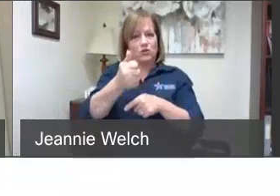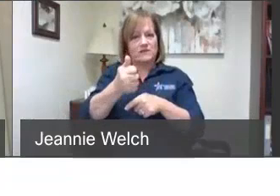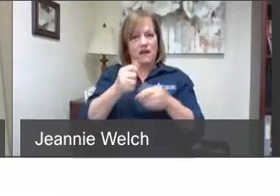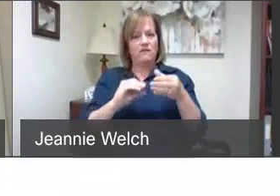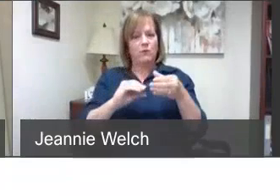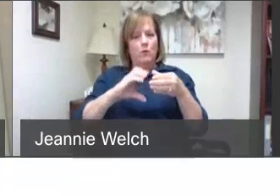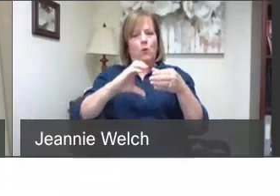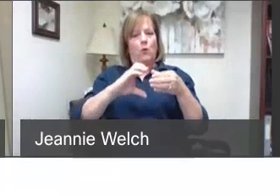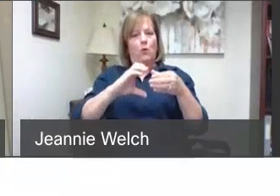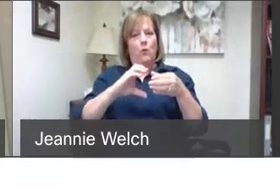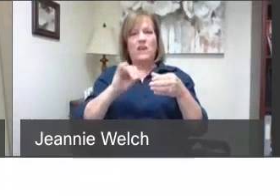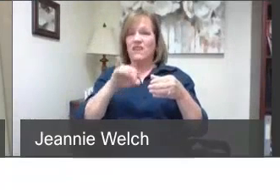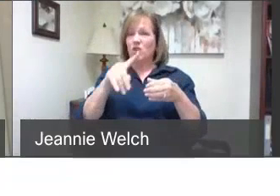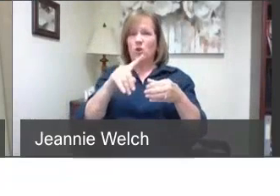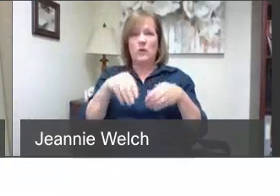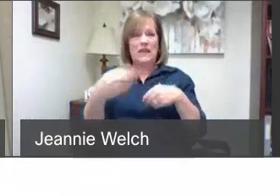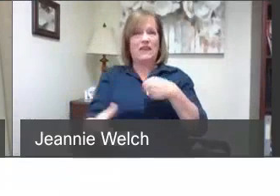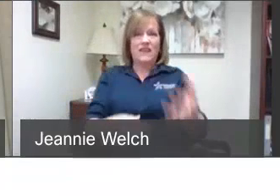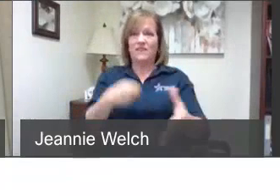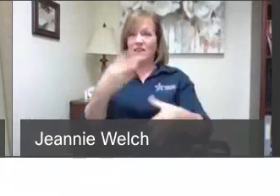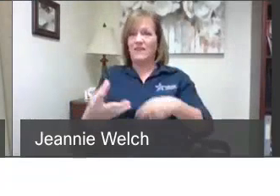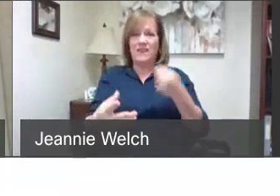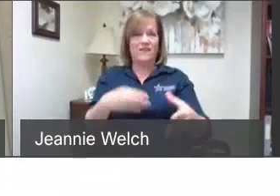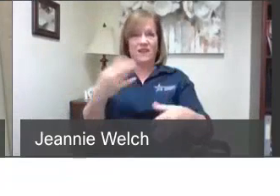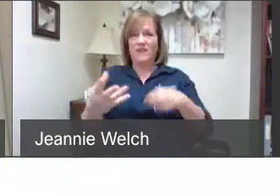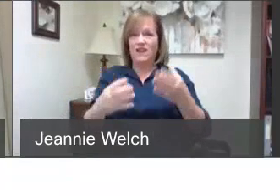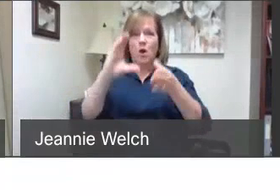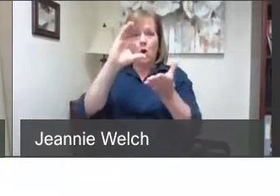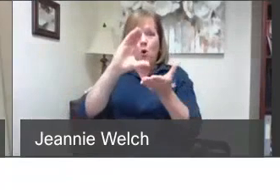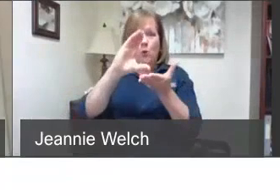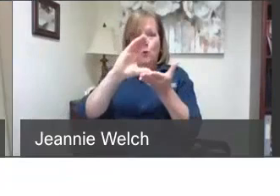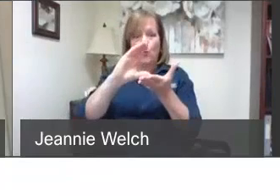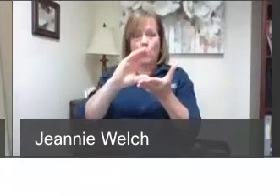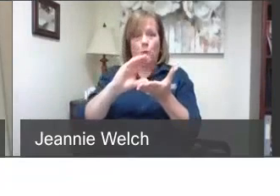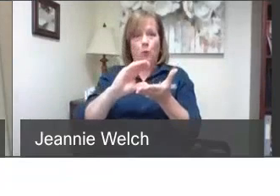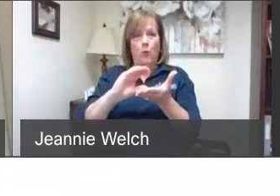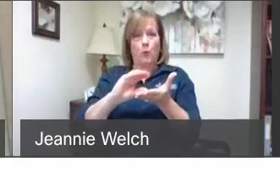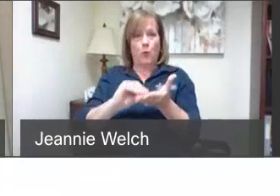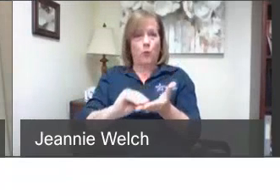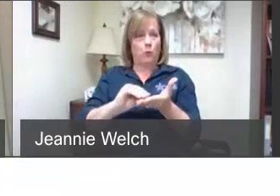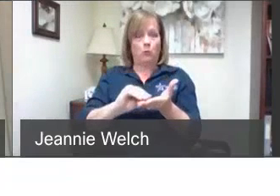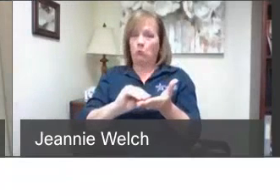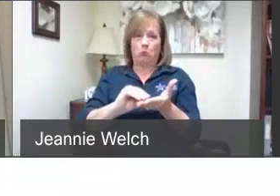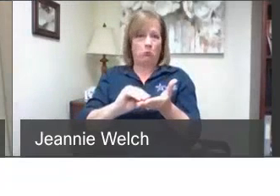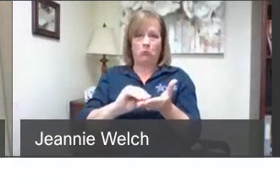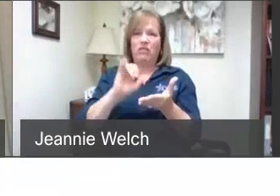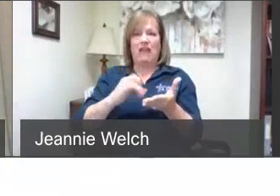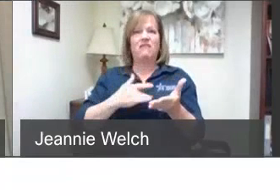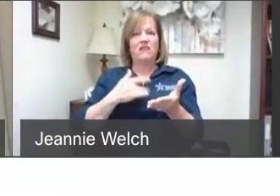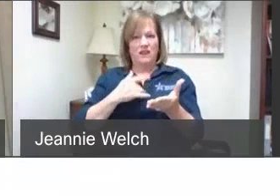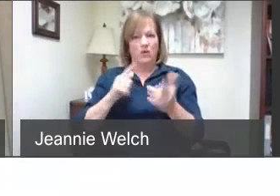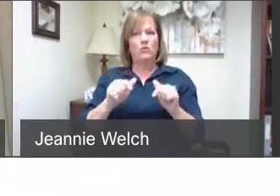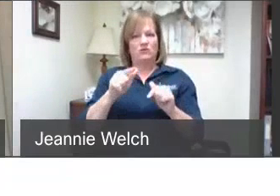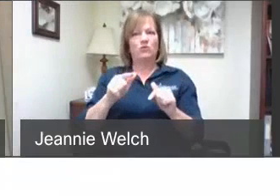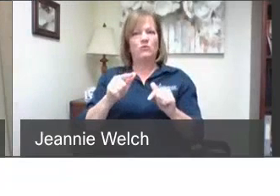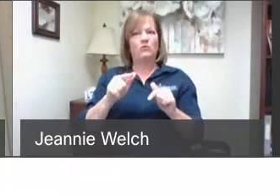going to run empty. And when that happens, a lot of times it's panic attack, it's the feeling of overwhelmness